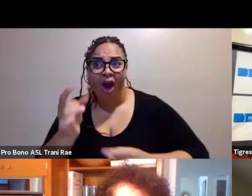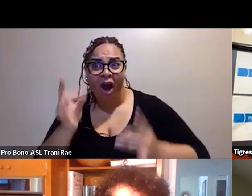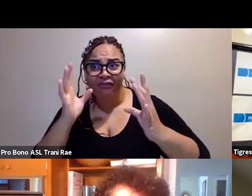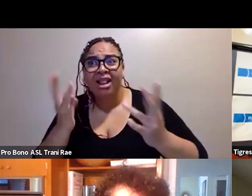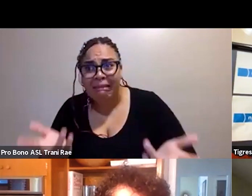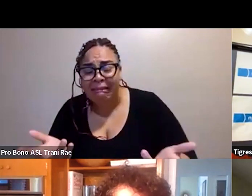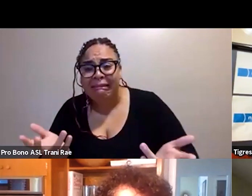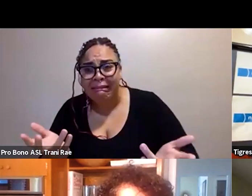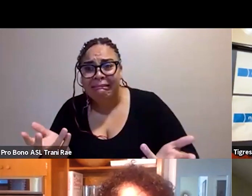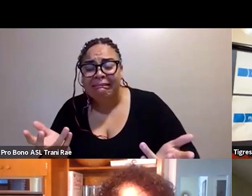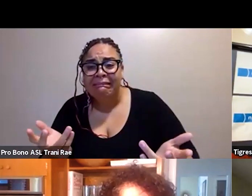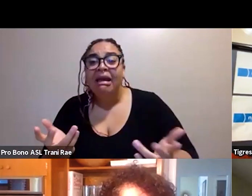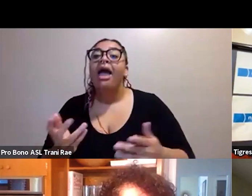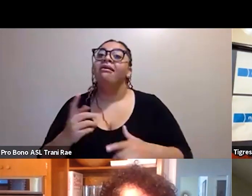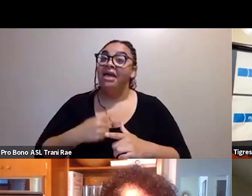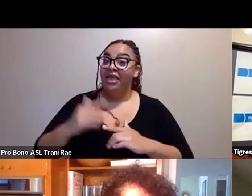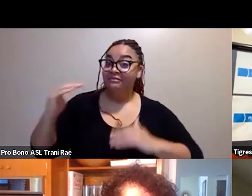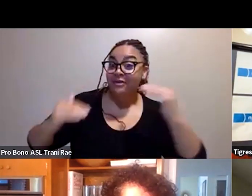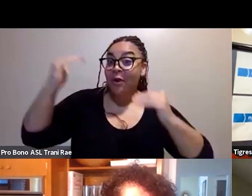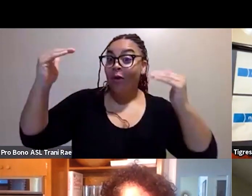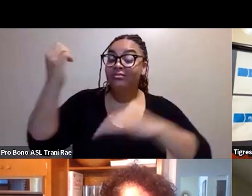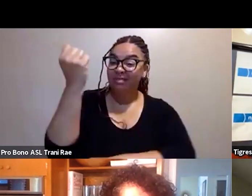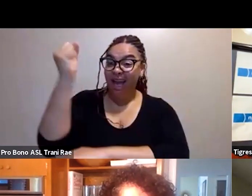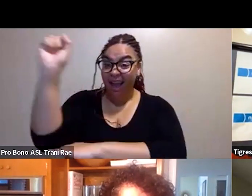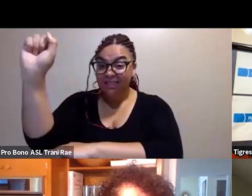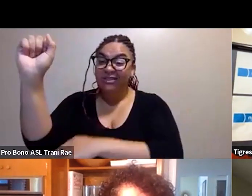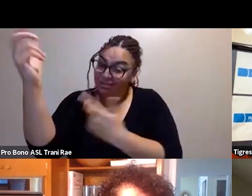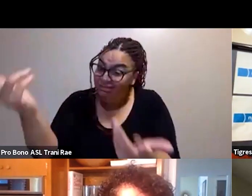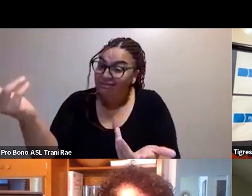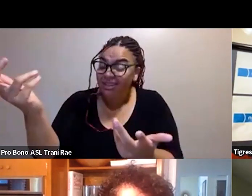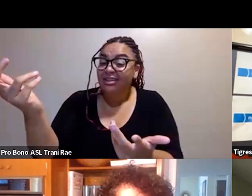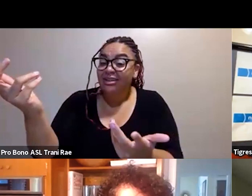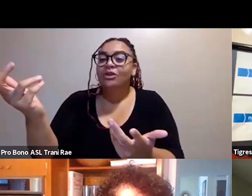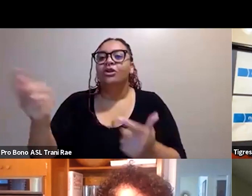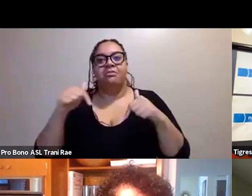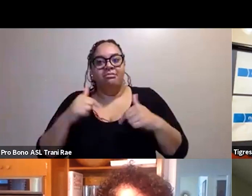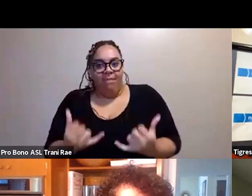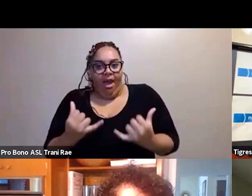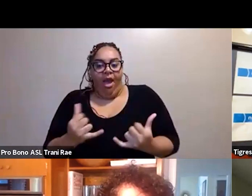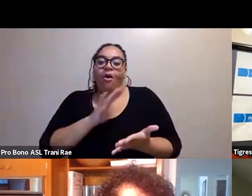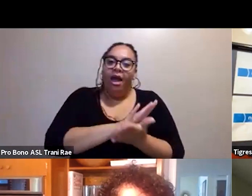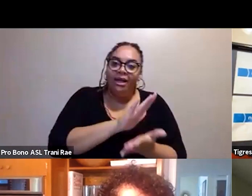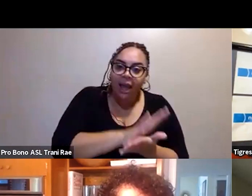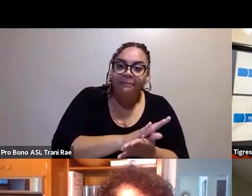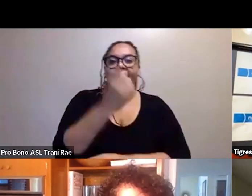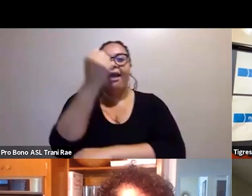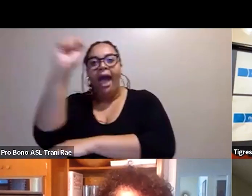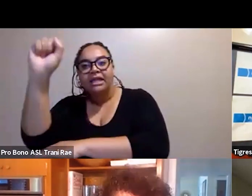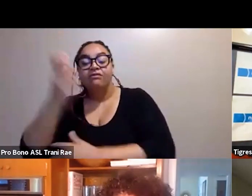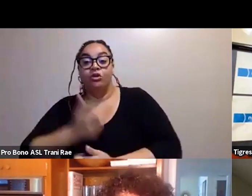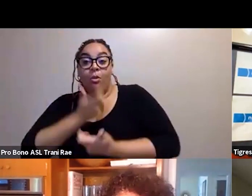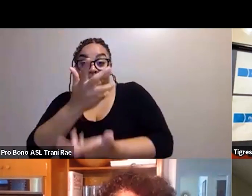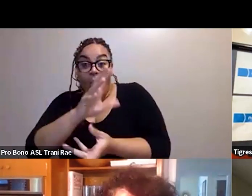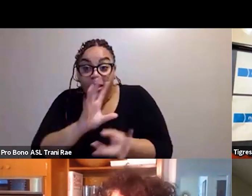as an adult and an activist. So as an academic and an activist and a poet, I